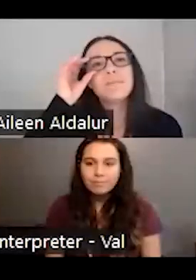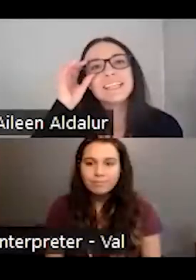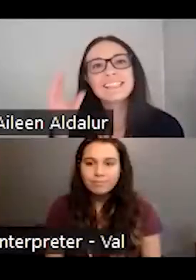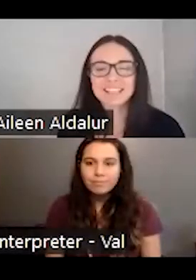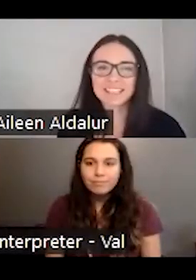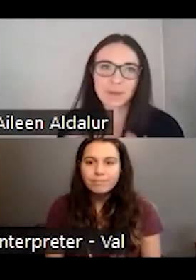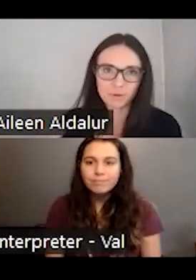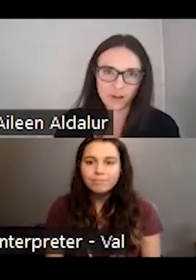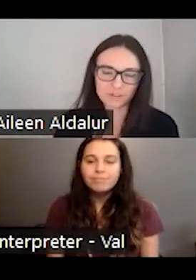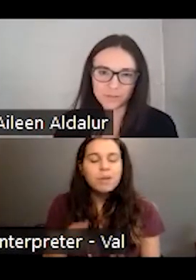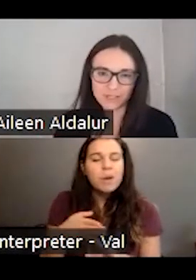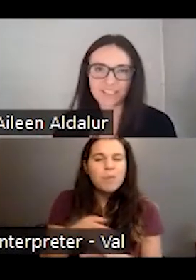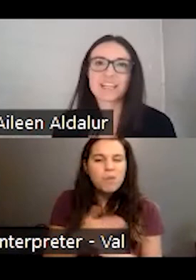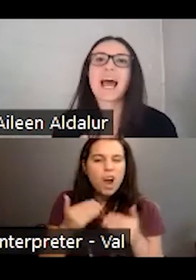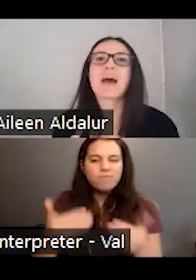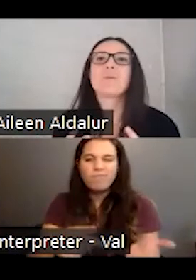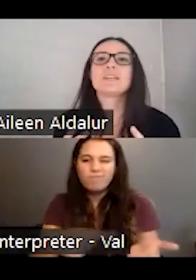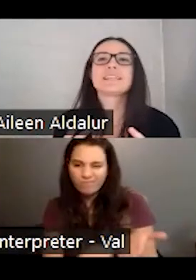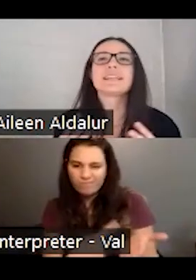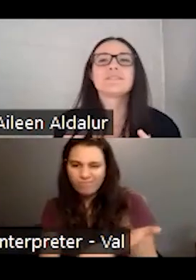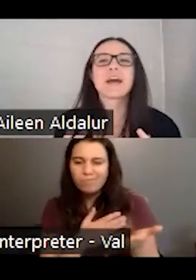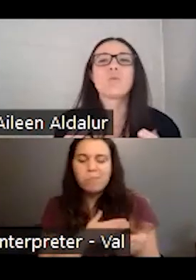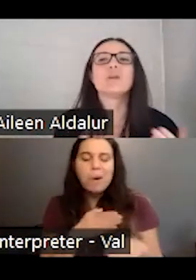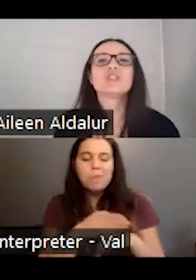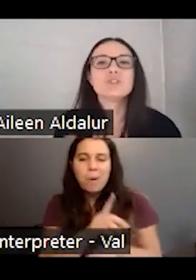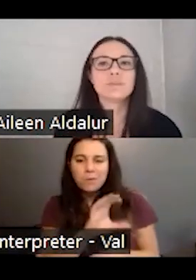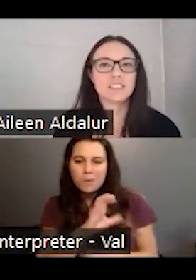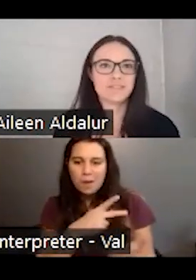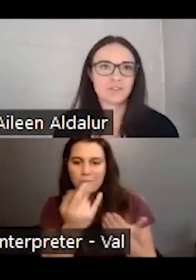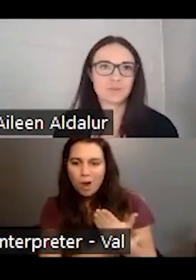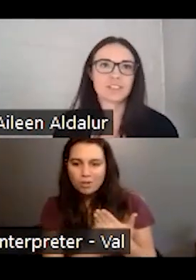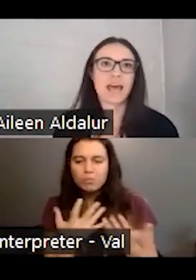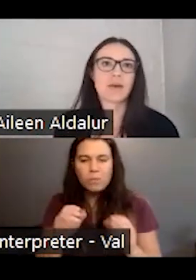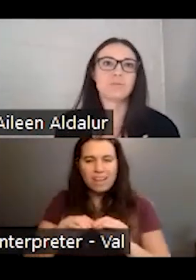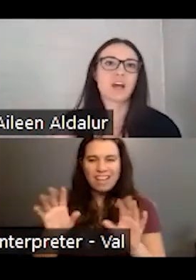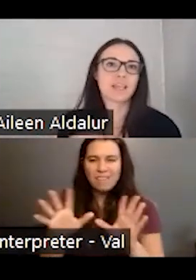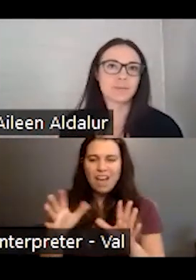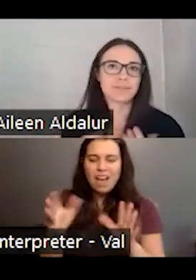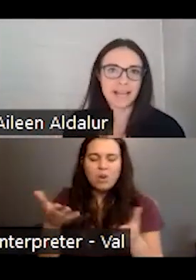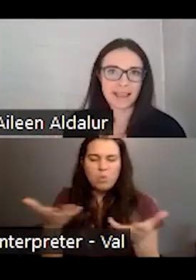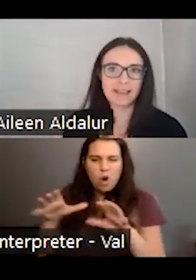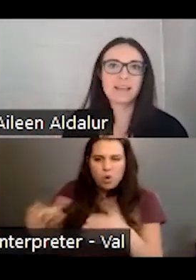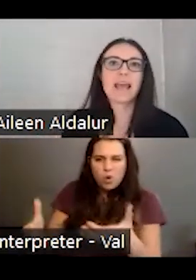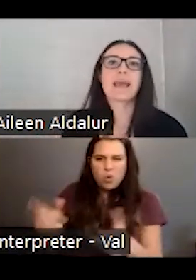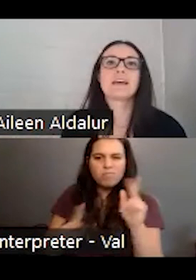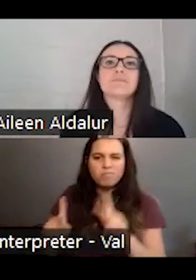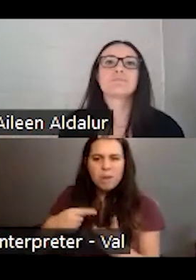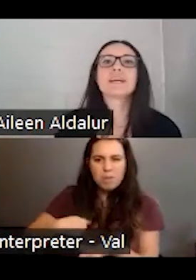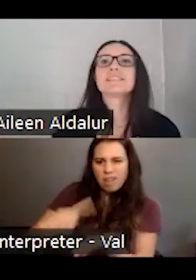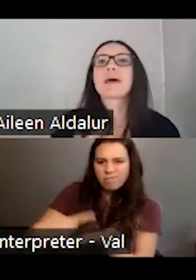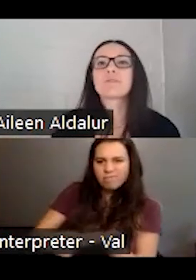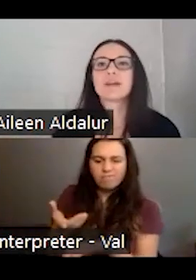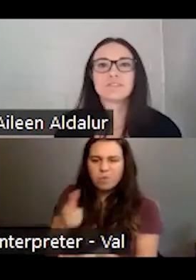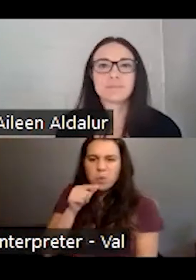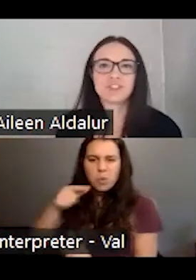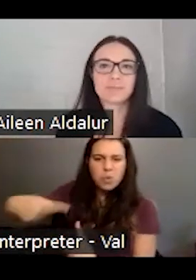Before I begin discussing my postdoctoral project, I want to clarify which group of individuals I will be talking about today and